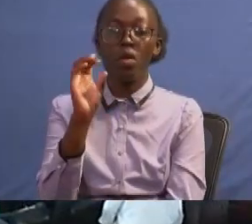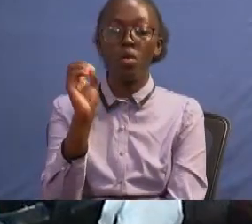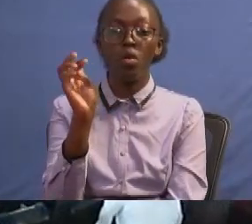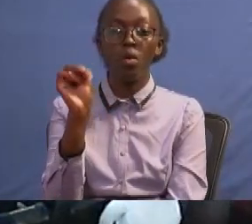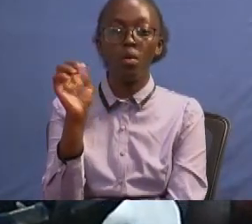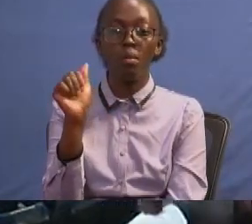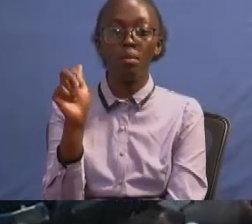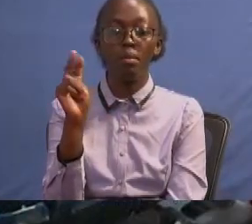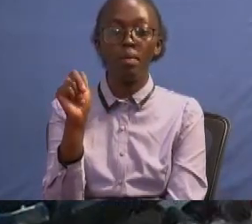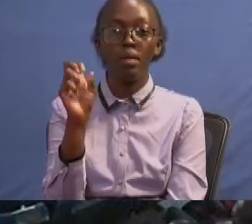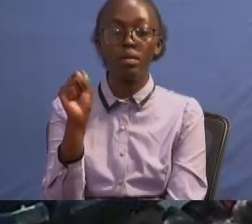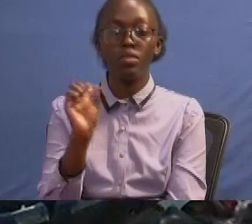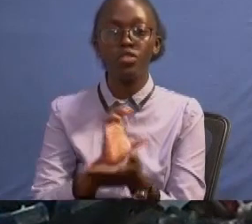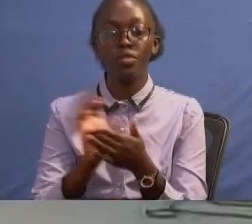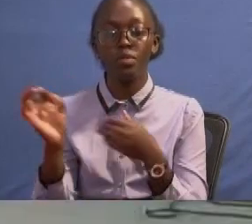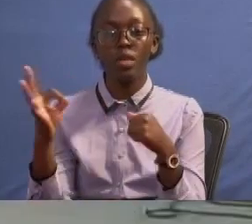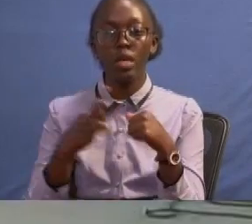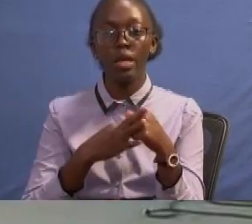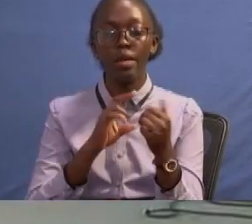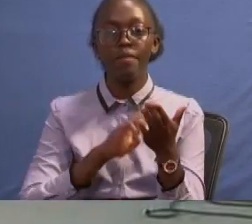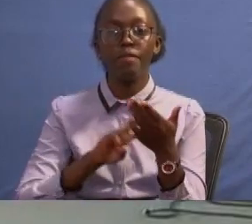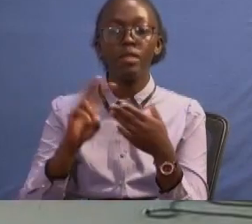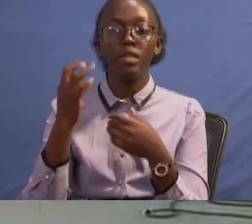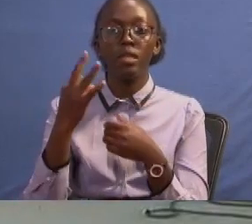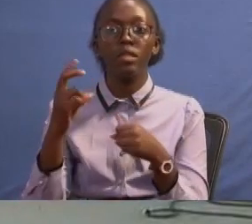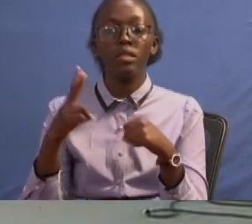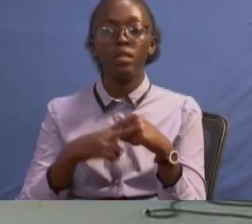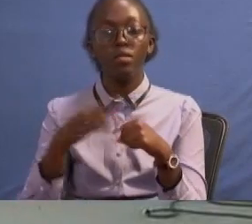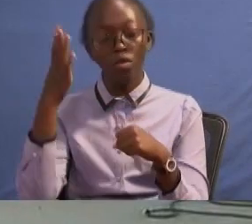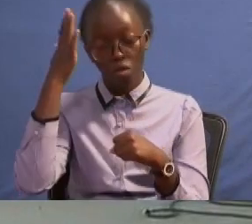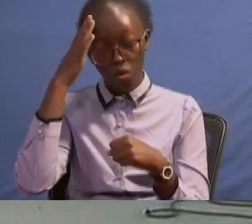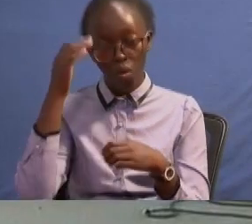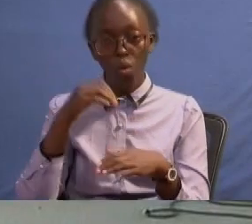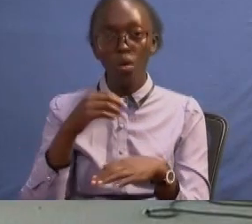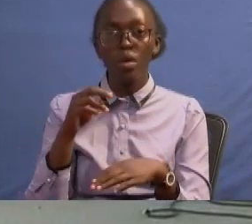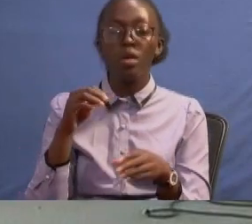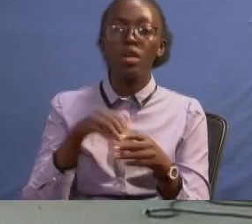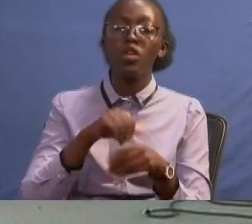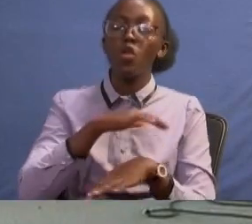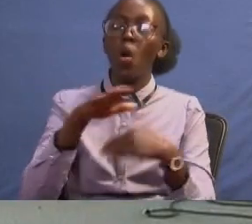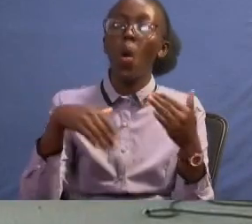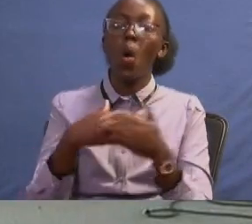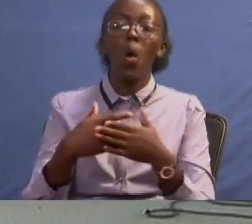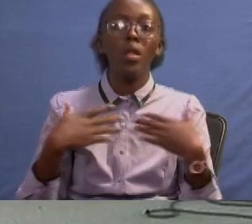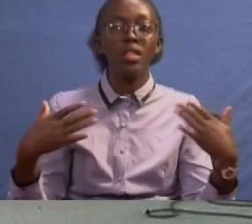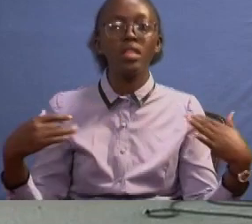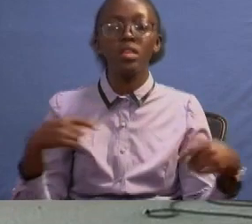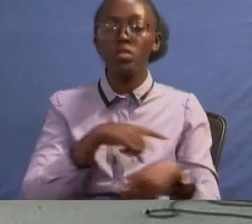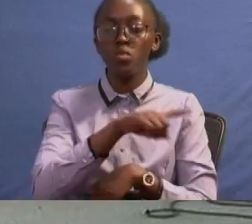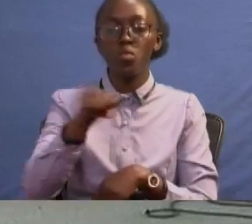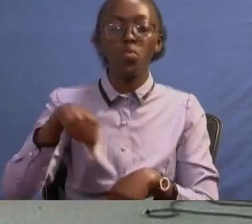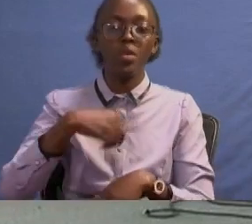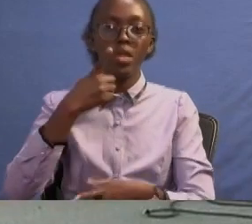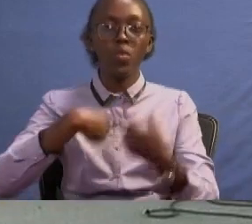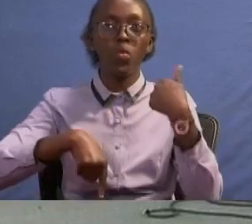Romans 8:37 says, "No, in all these things, we are more than conquerors through him